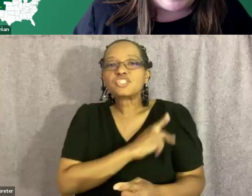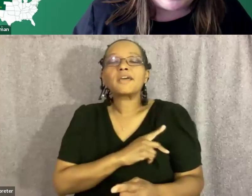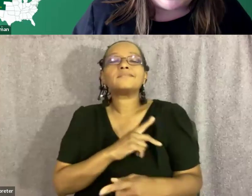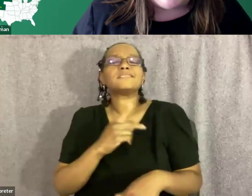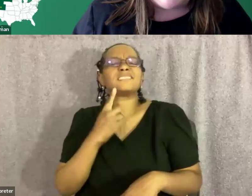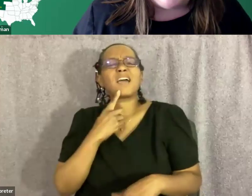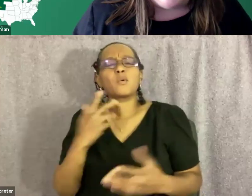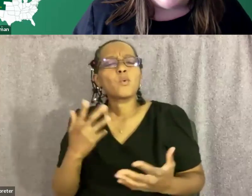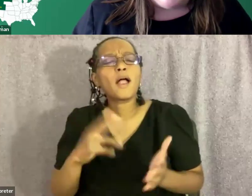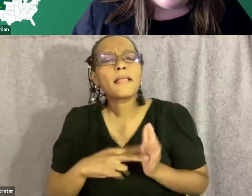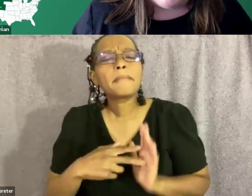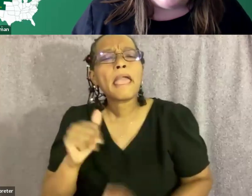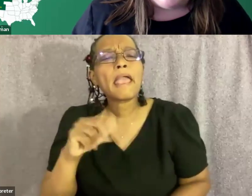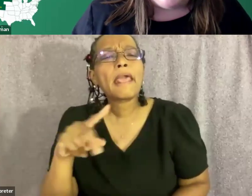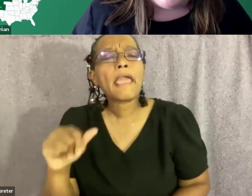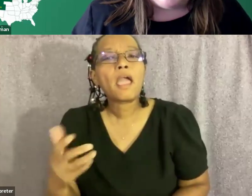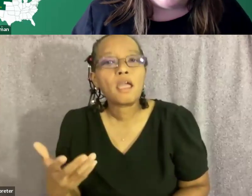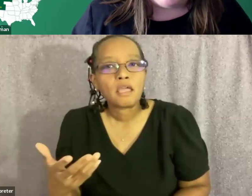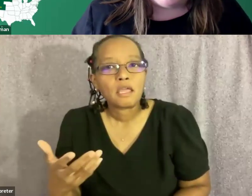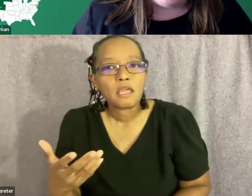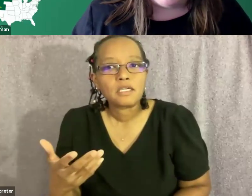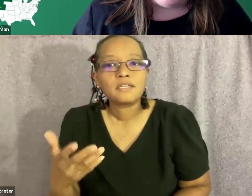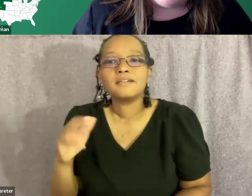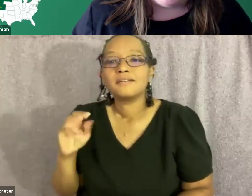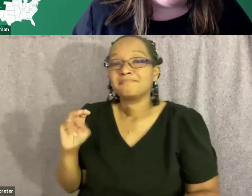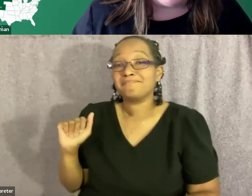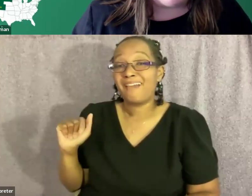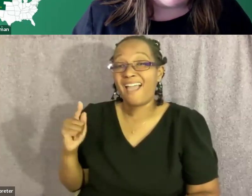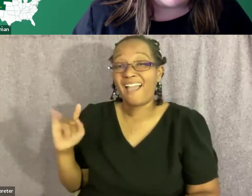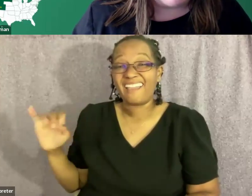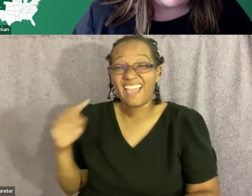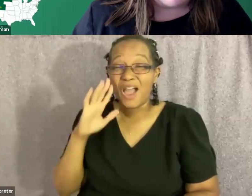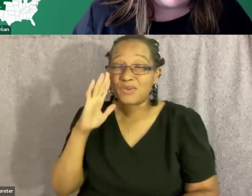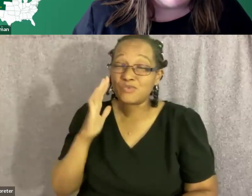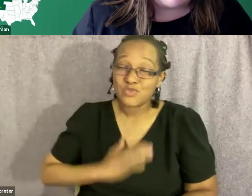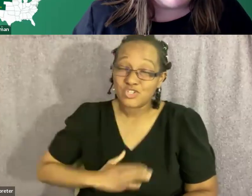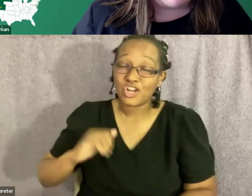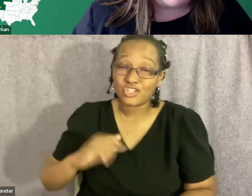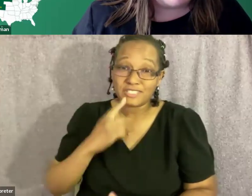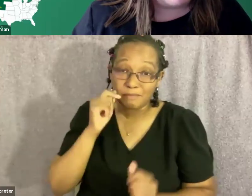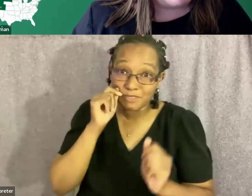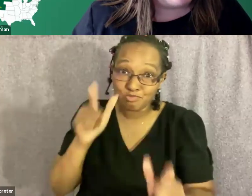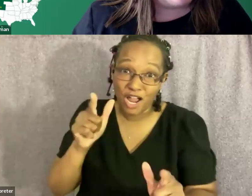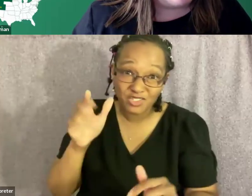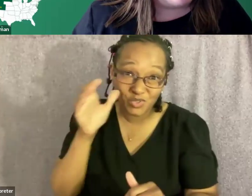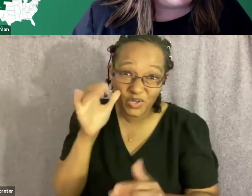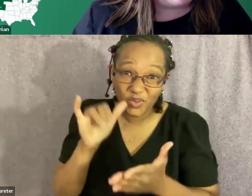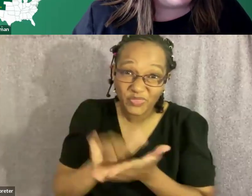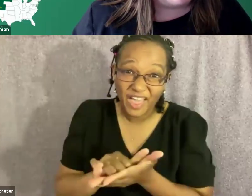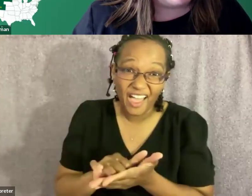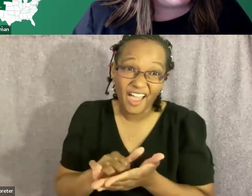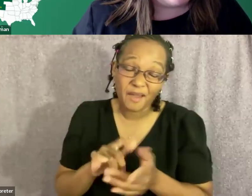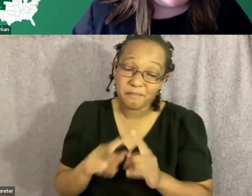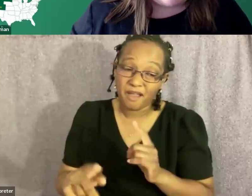the ADA?" And I wish I could say that's surprising to hear, but there's